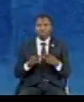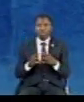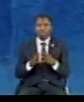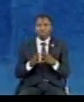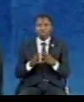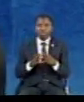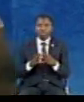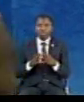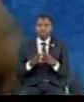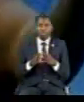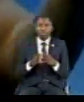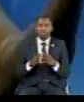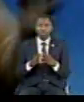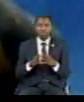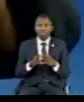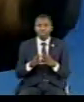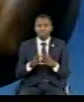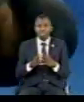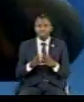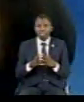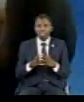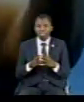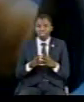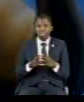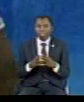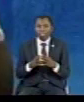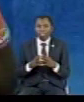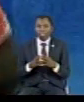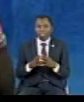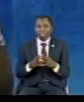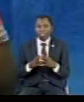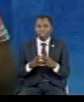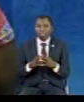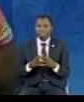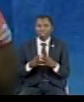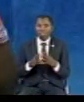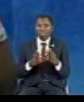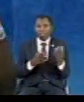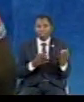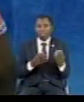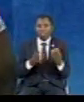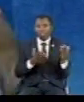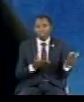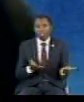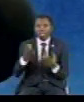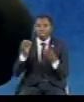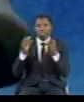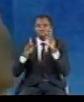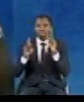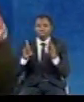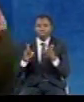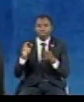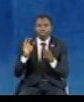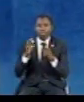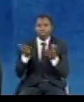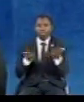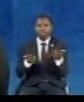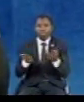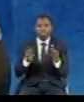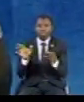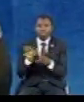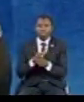reach Biseni. They carry people, carry many of the motor door food. And now we first enter.